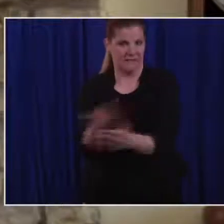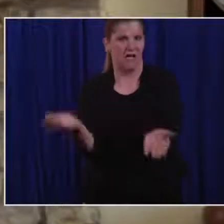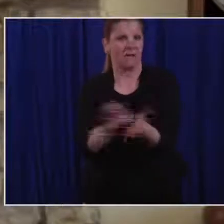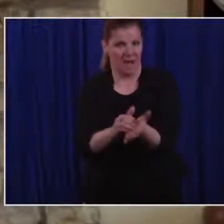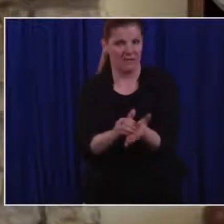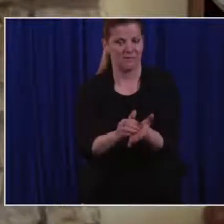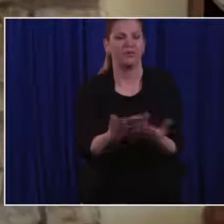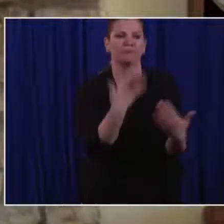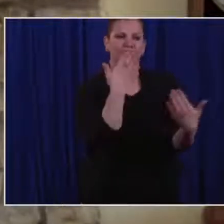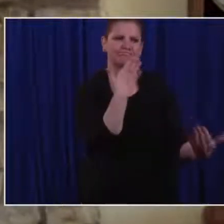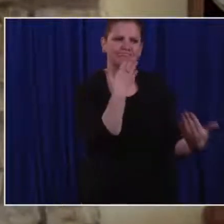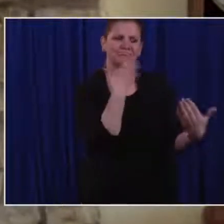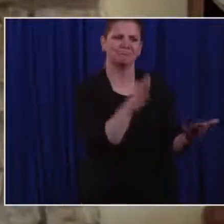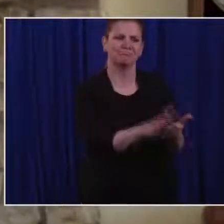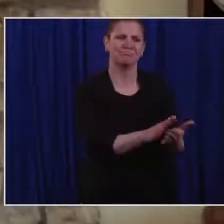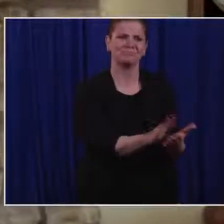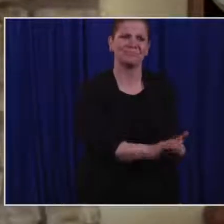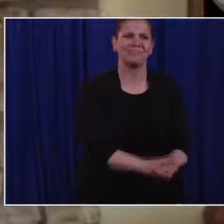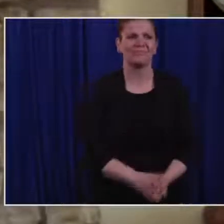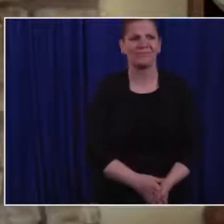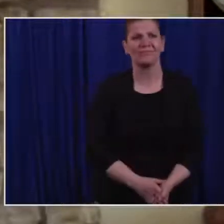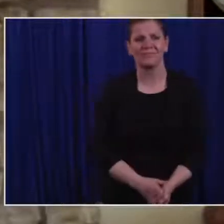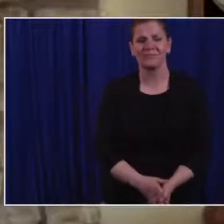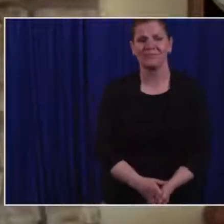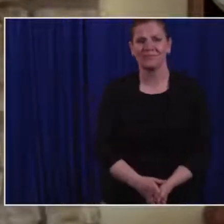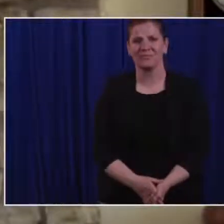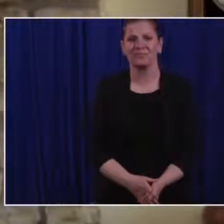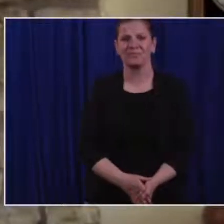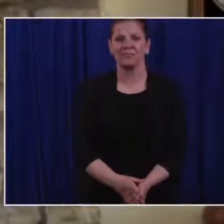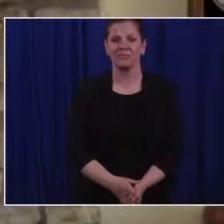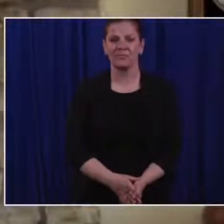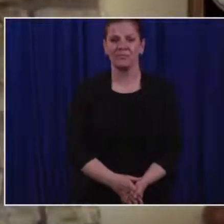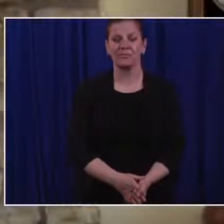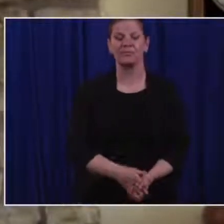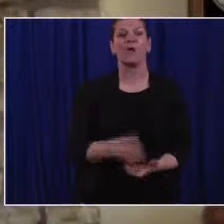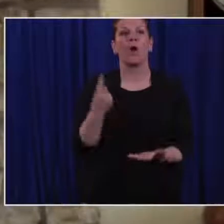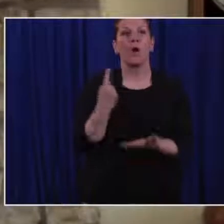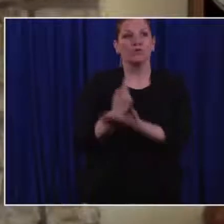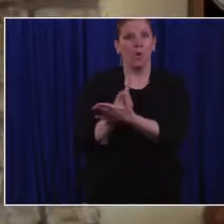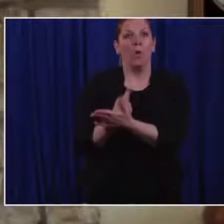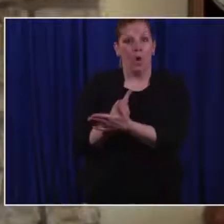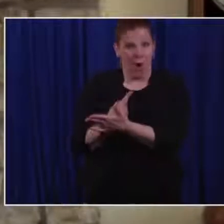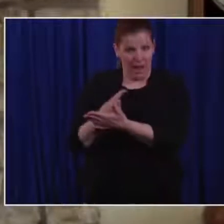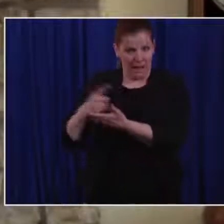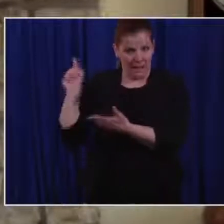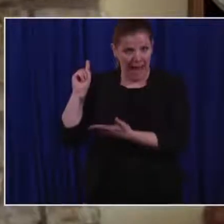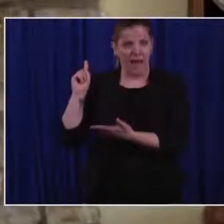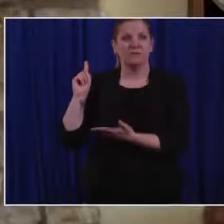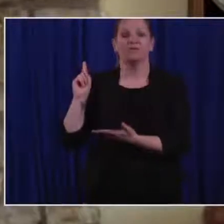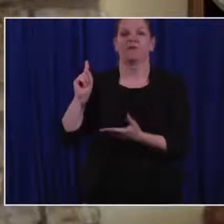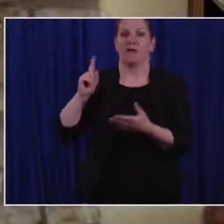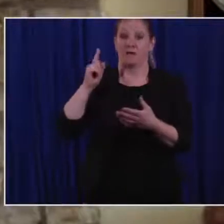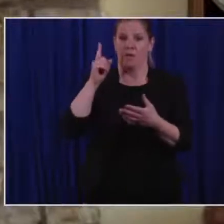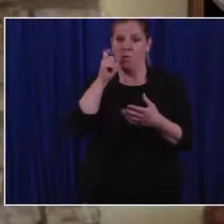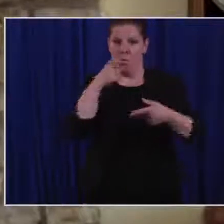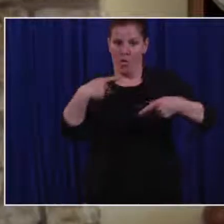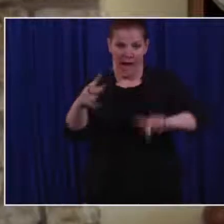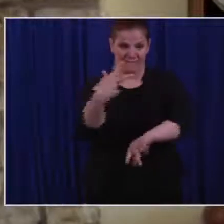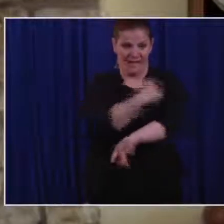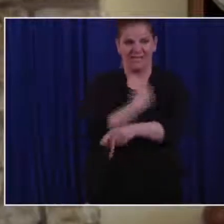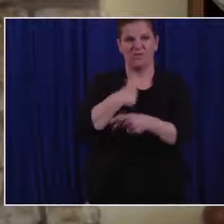Last week, we opened up vaccinations to a number of new people, such as those 60 and older, child care providers, correction